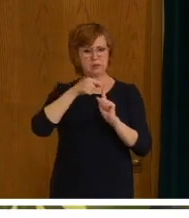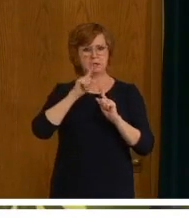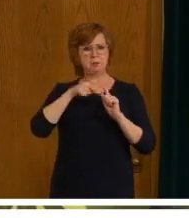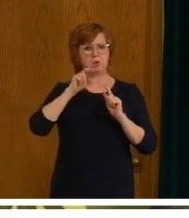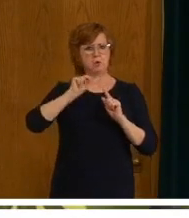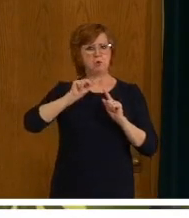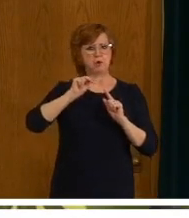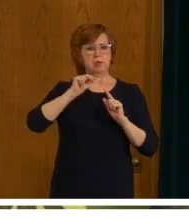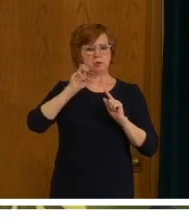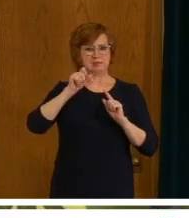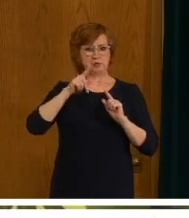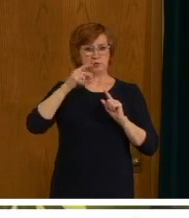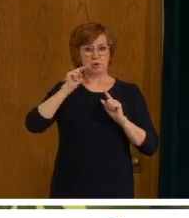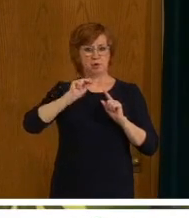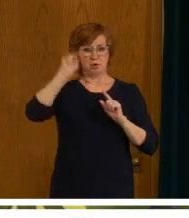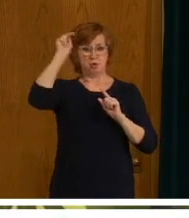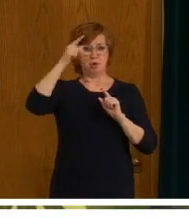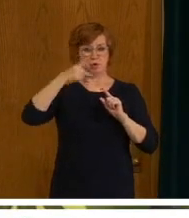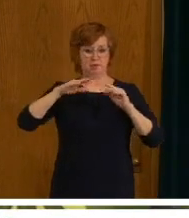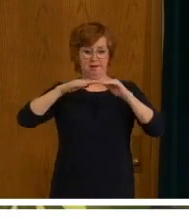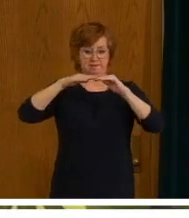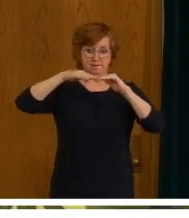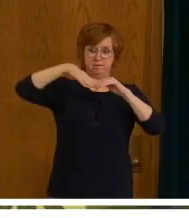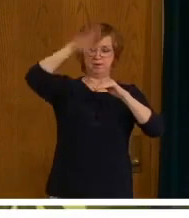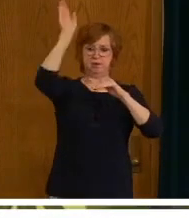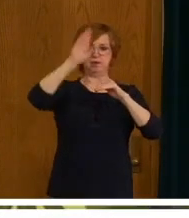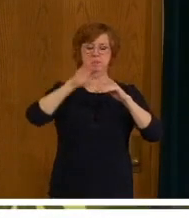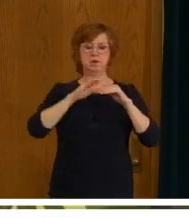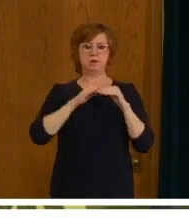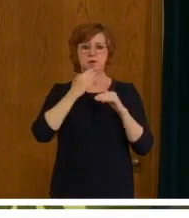northern half of the province, where we know the eligible age is 50